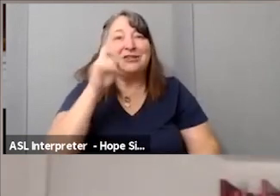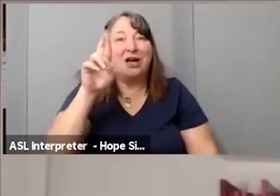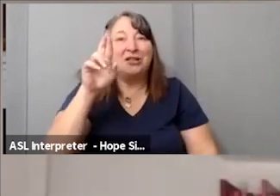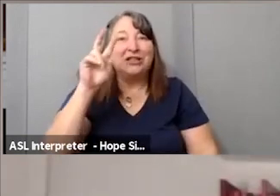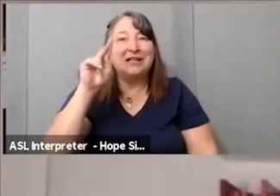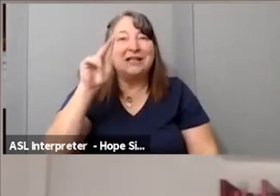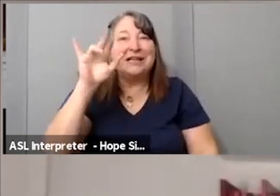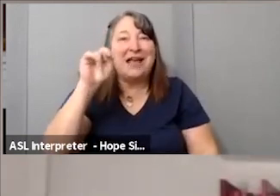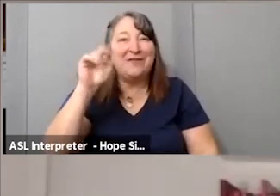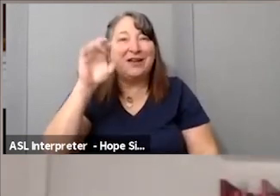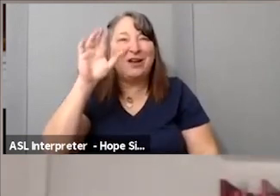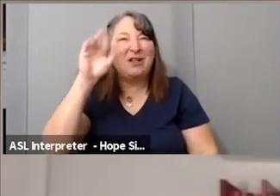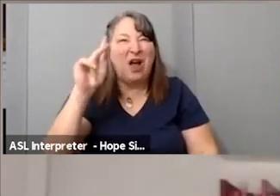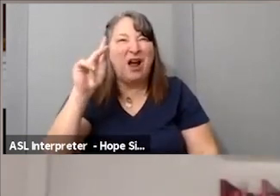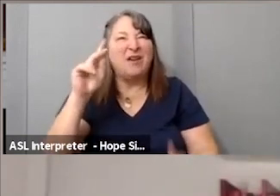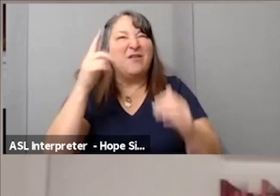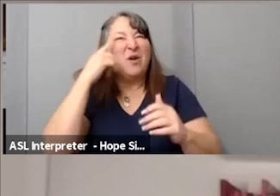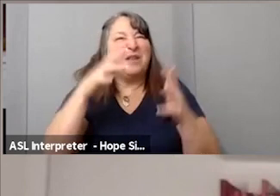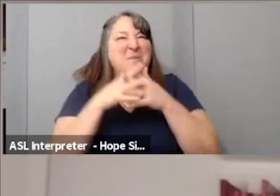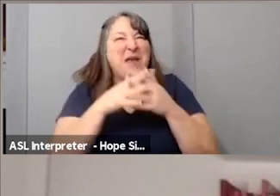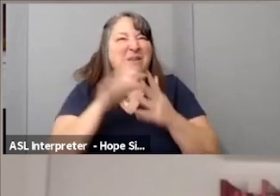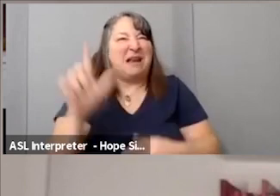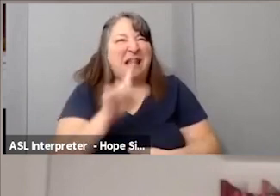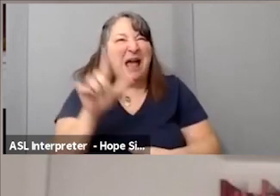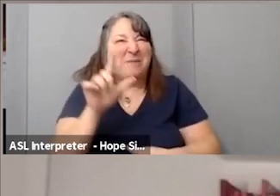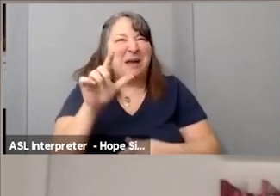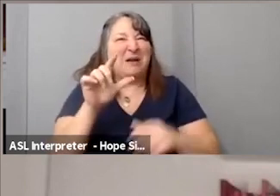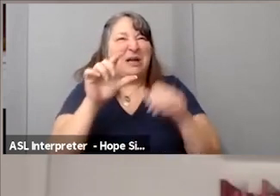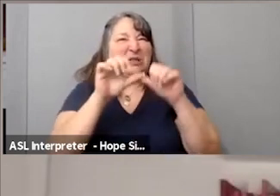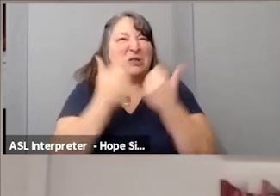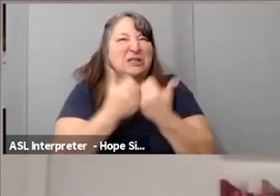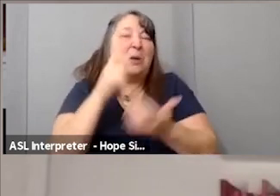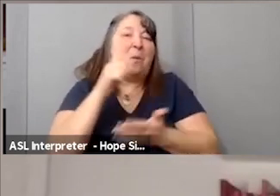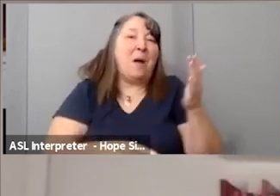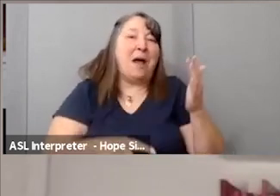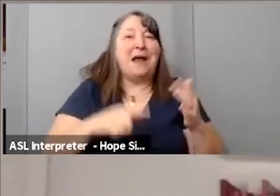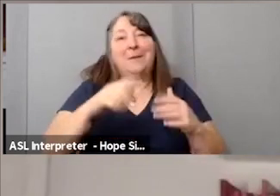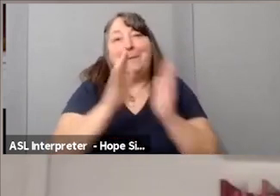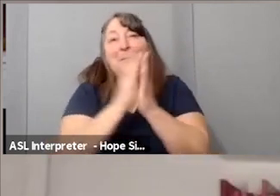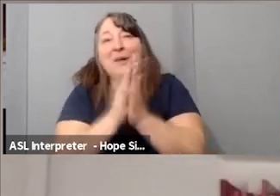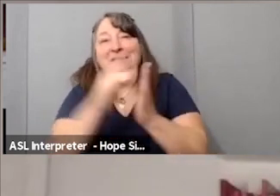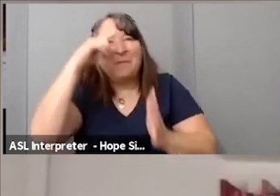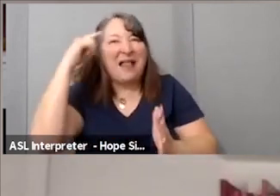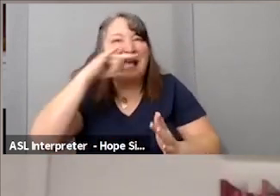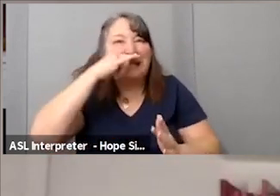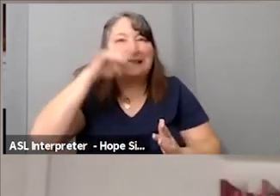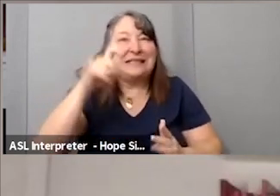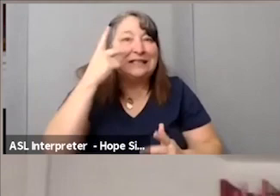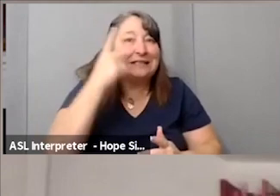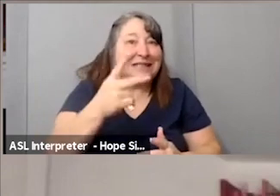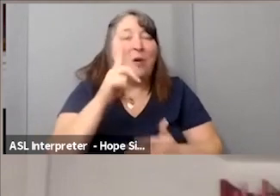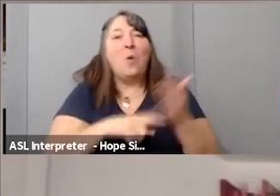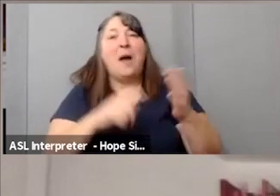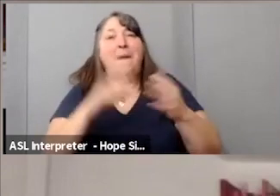the American Library Association on what kinds of books do Black kids need to see and what messages are we sending about, liberty, justice,